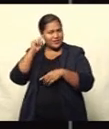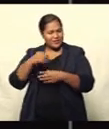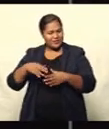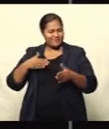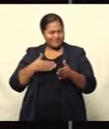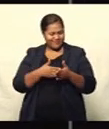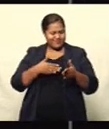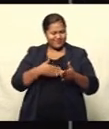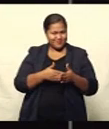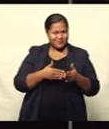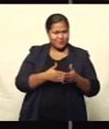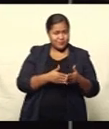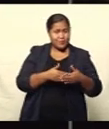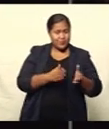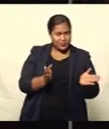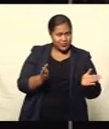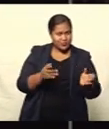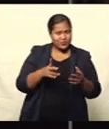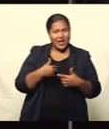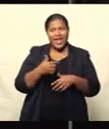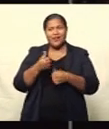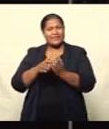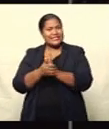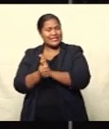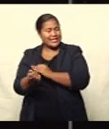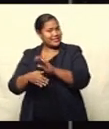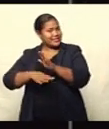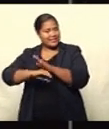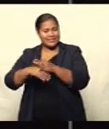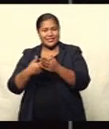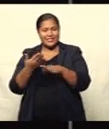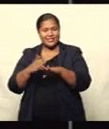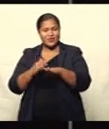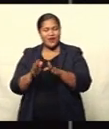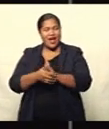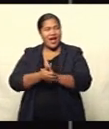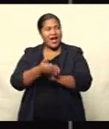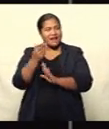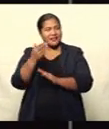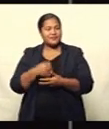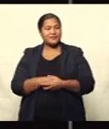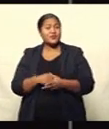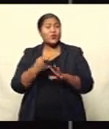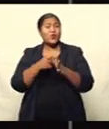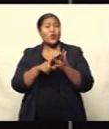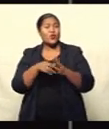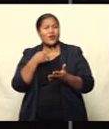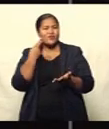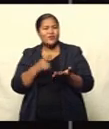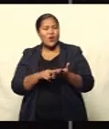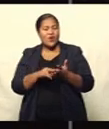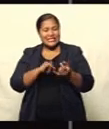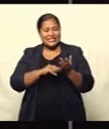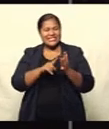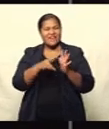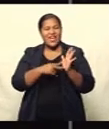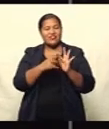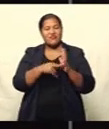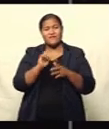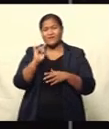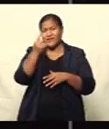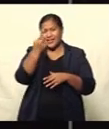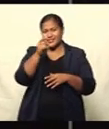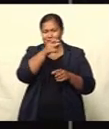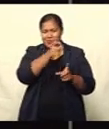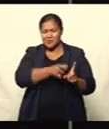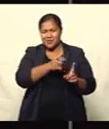and scaled new heights, except that his journey is just beginning. Koroi Tandulala reports Sivendra Michael is the first Pacific Islander